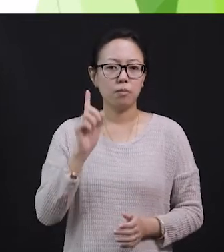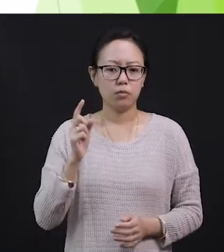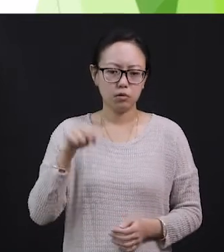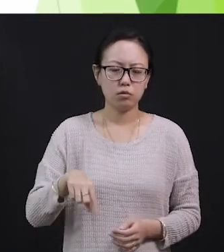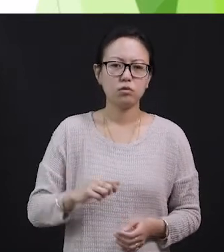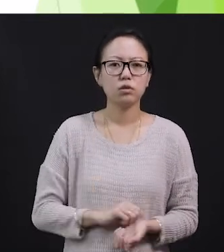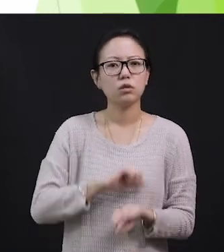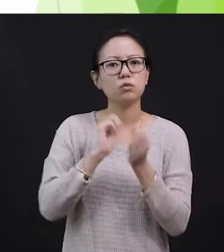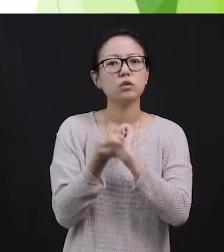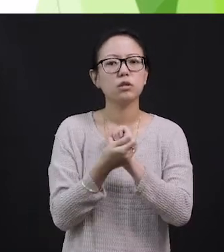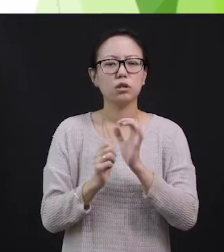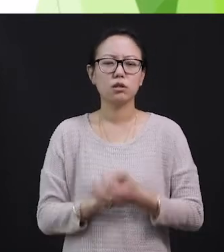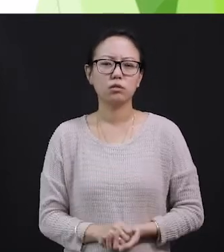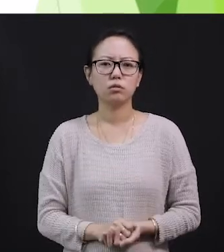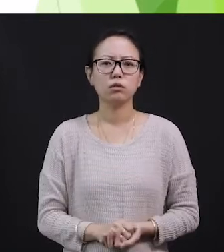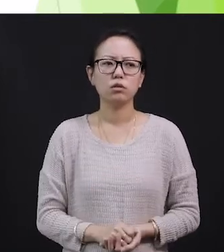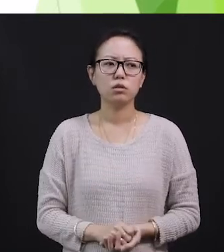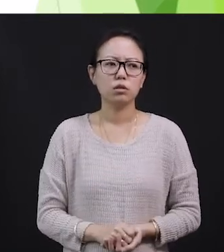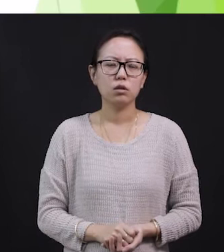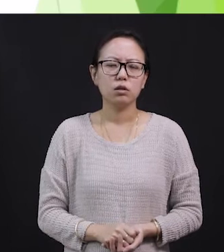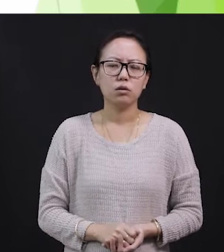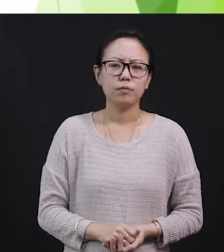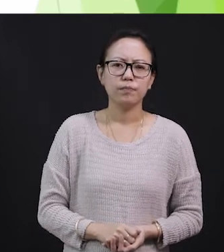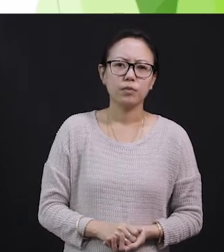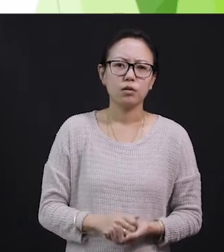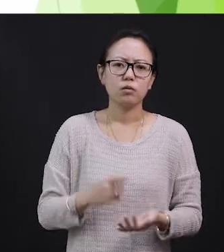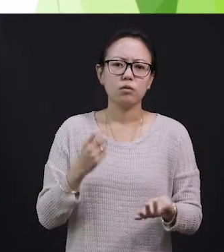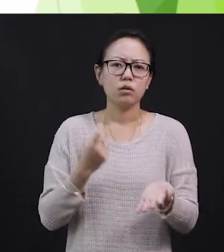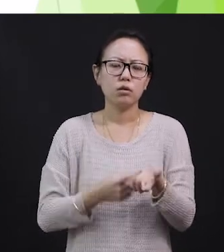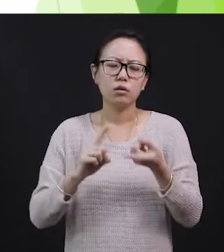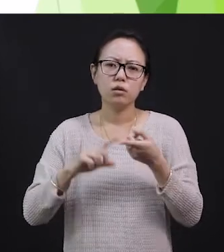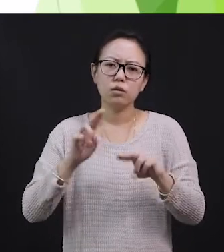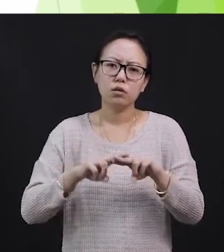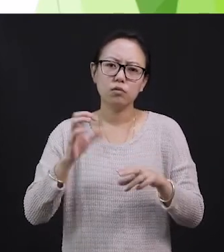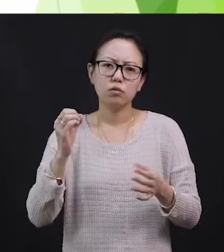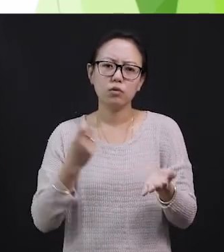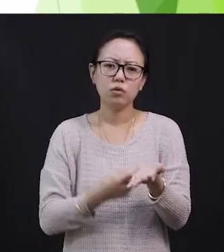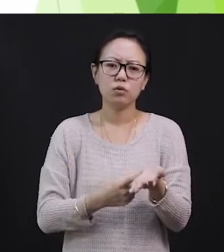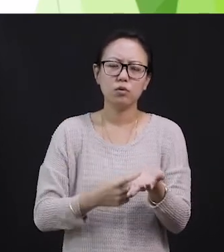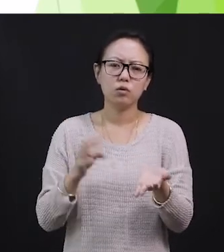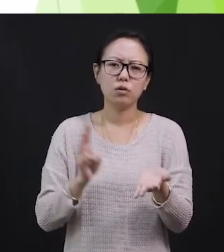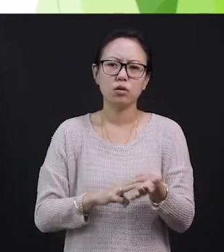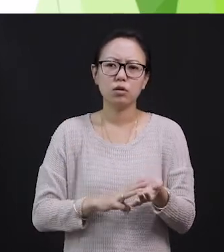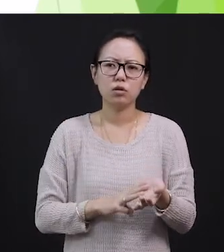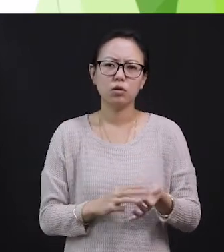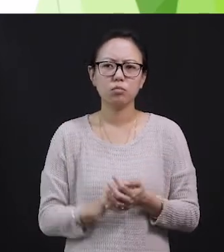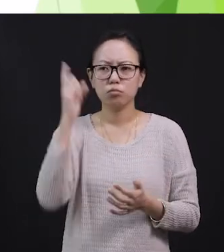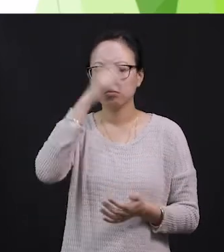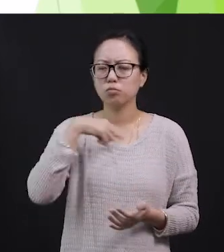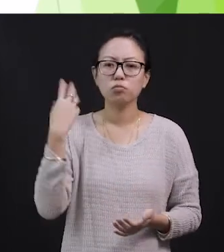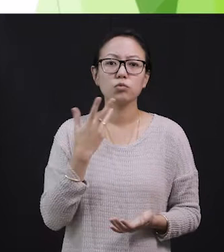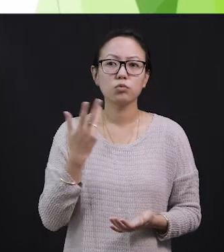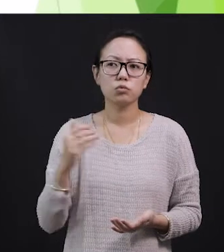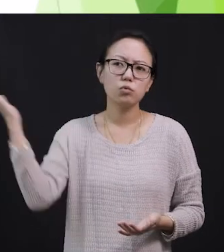who were the people who came and reformed, and what was it that they had to reform? So today's part, we are going to